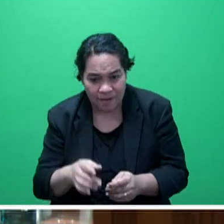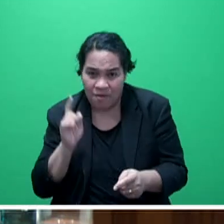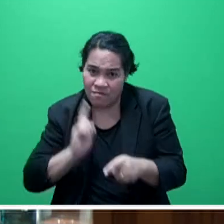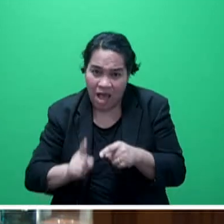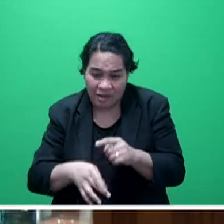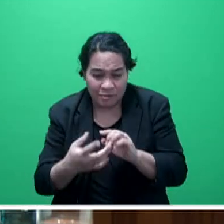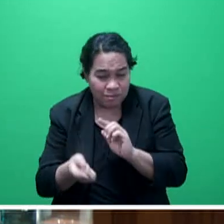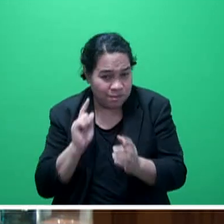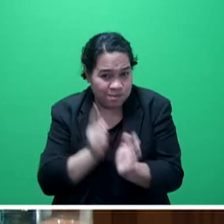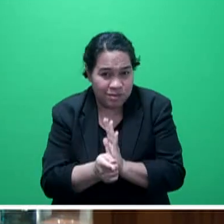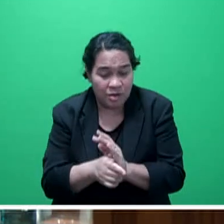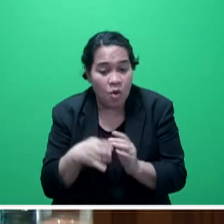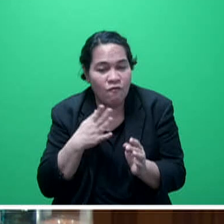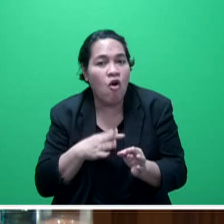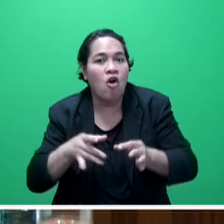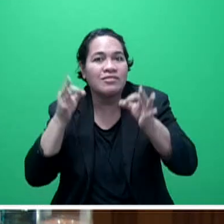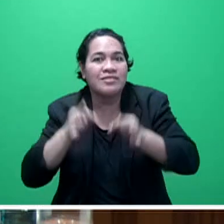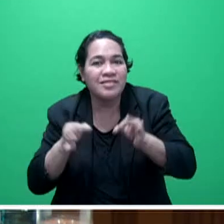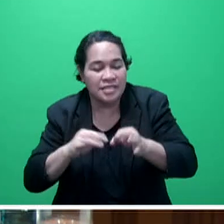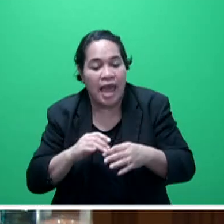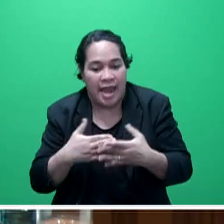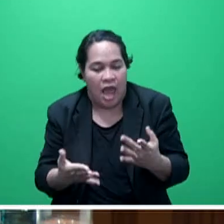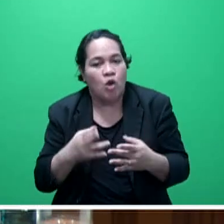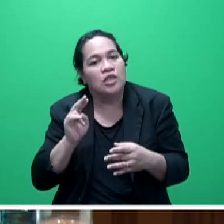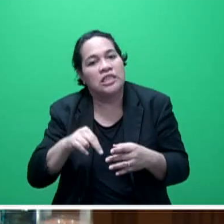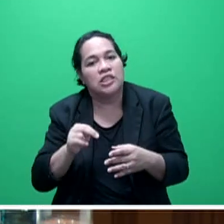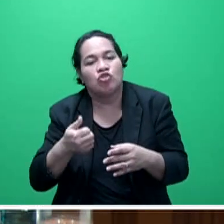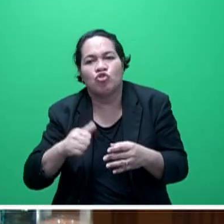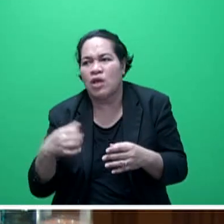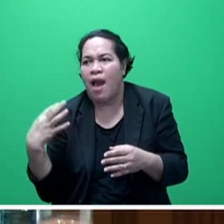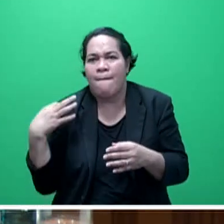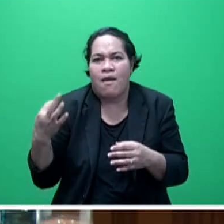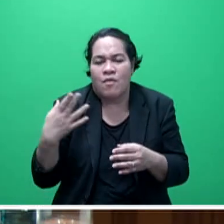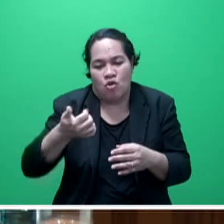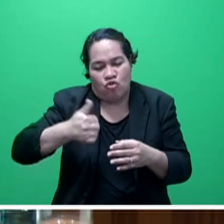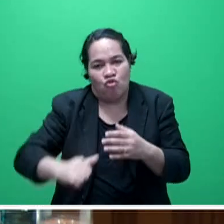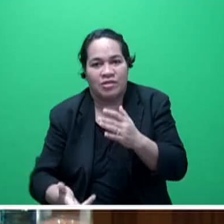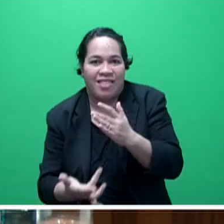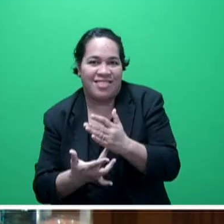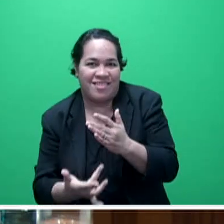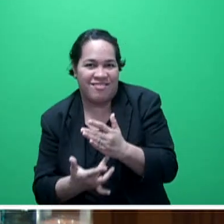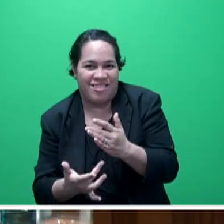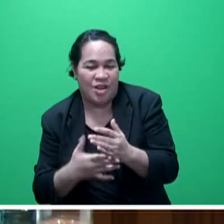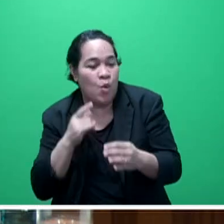and decision-making, the Ministry will focus on digitization by working with Ministry of Communication.